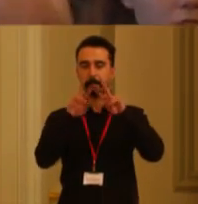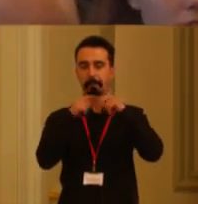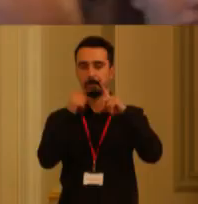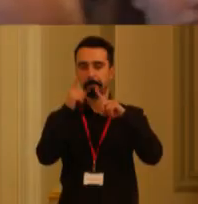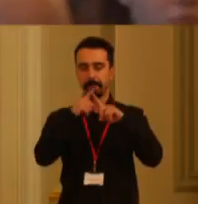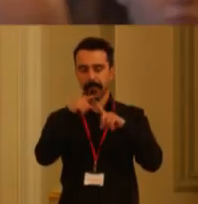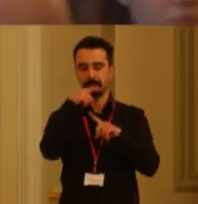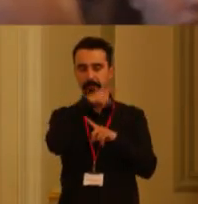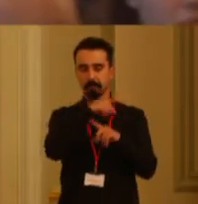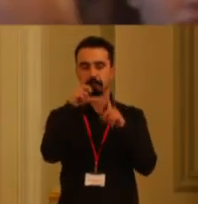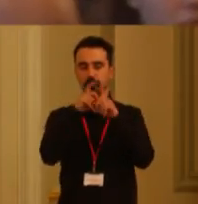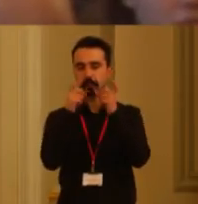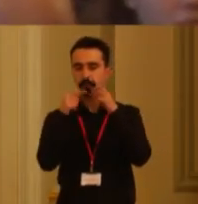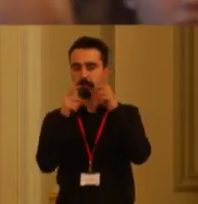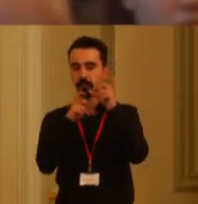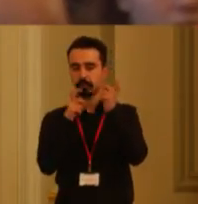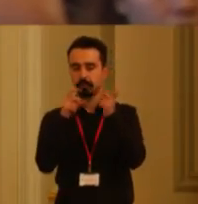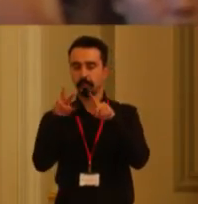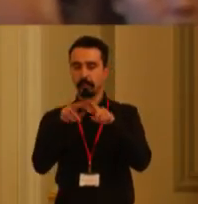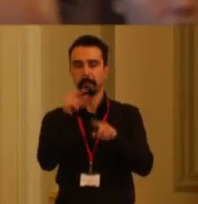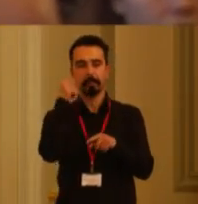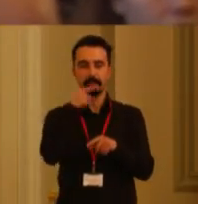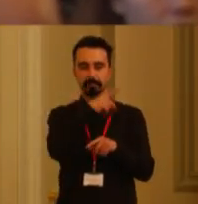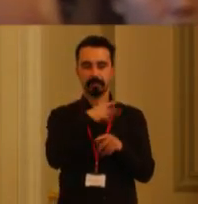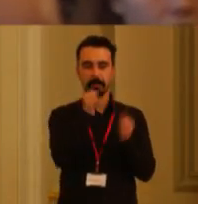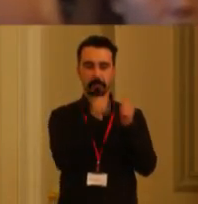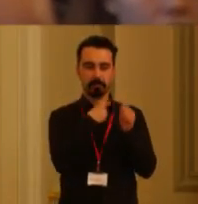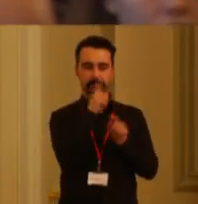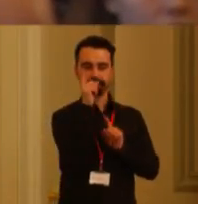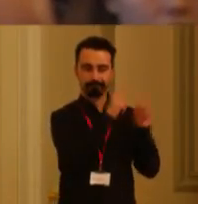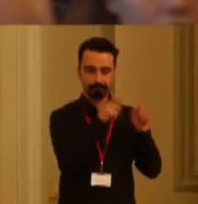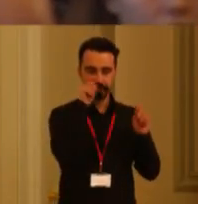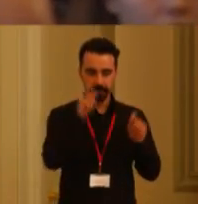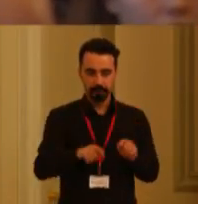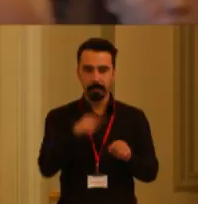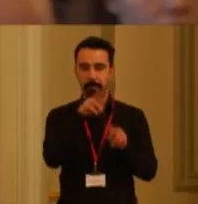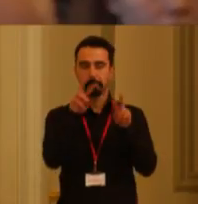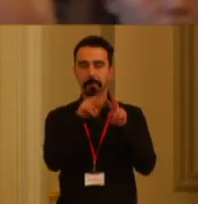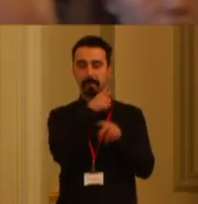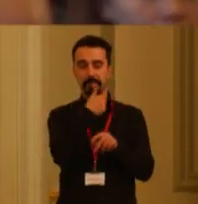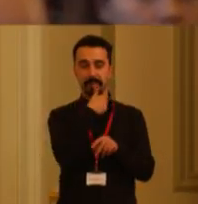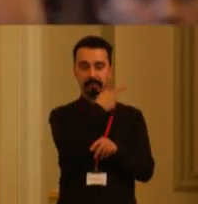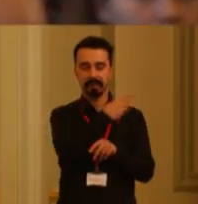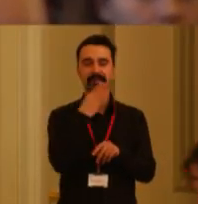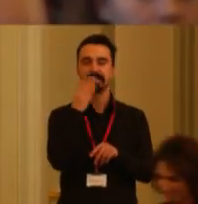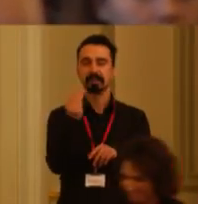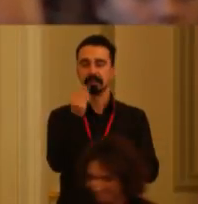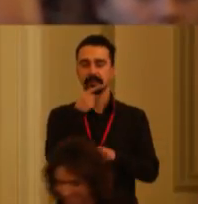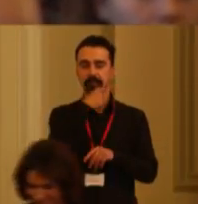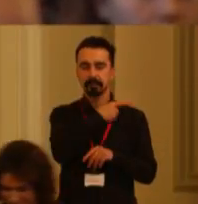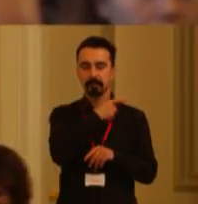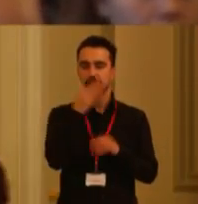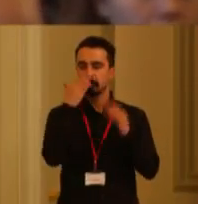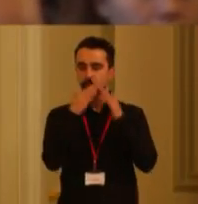strict parenting? Who won't let their kids strike it on their own. Okay, so here's another thing. You